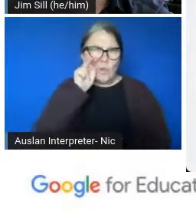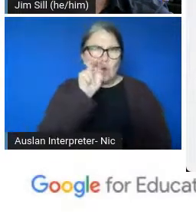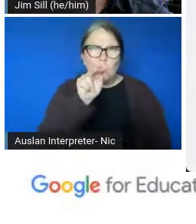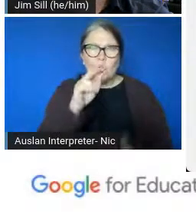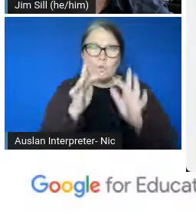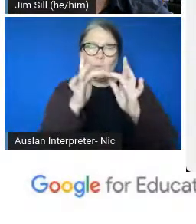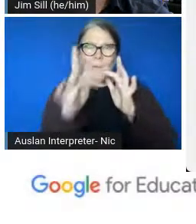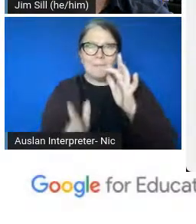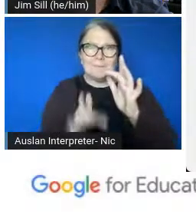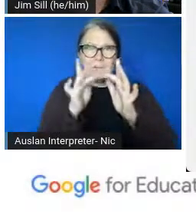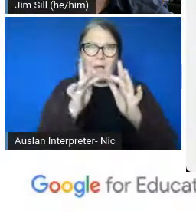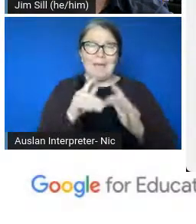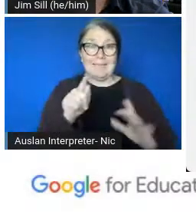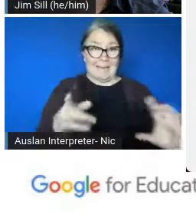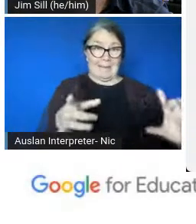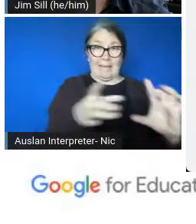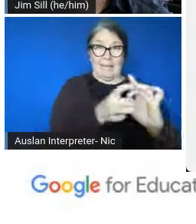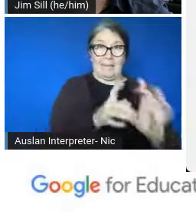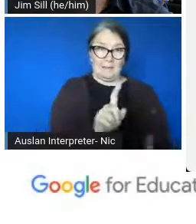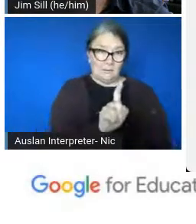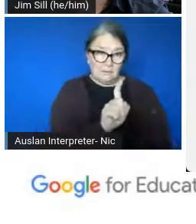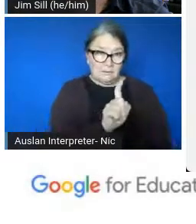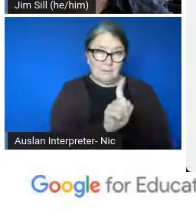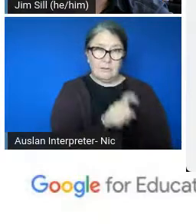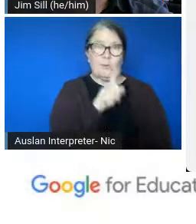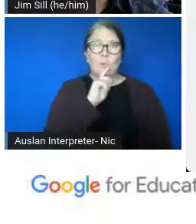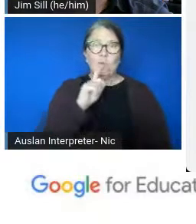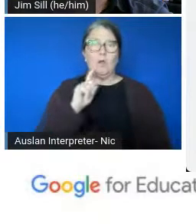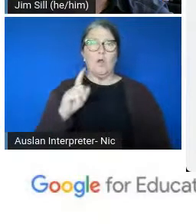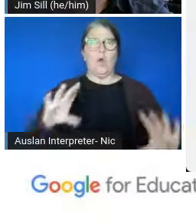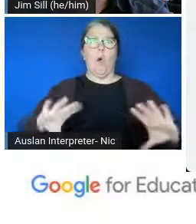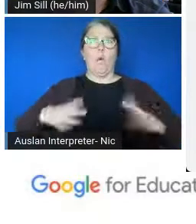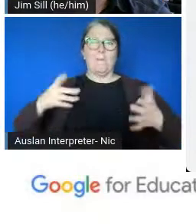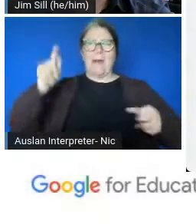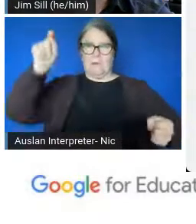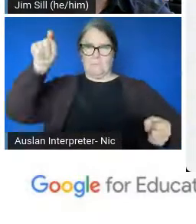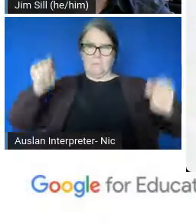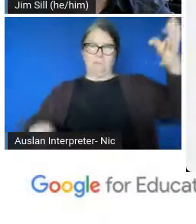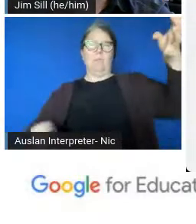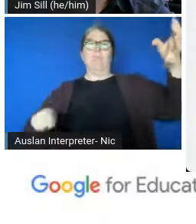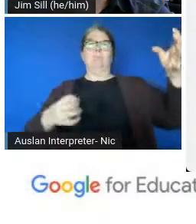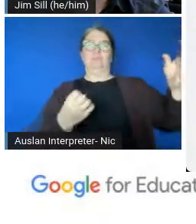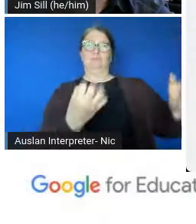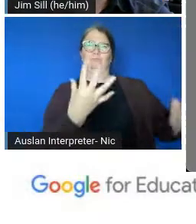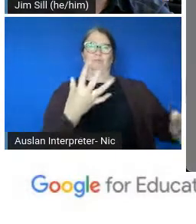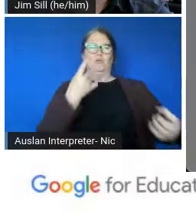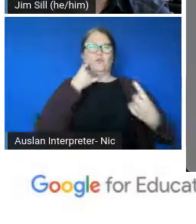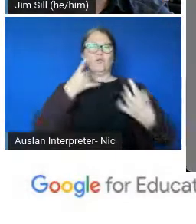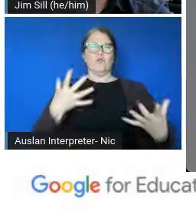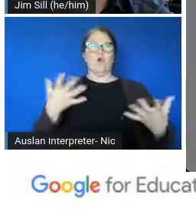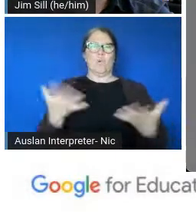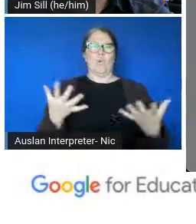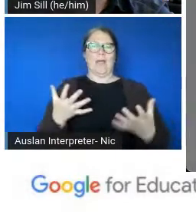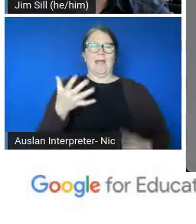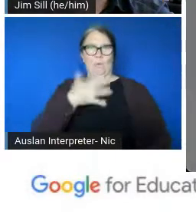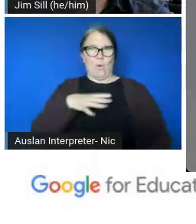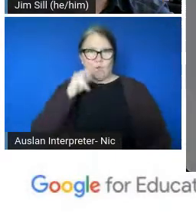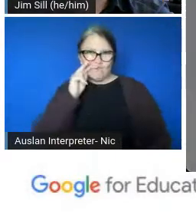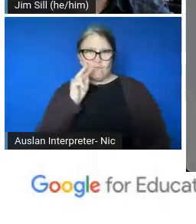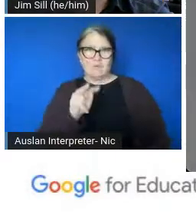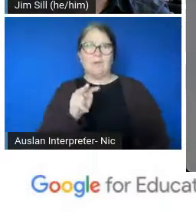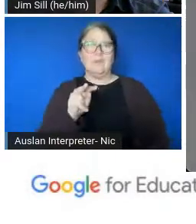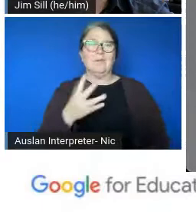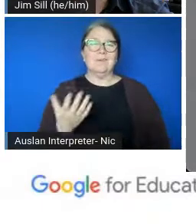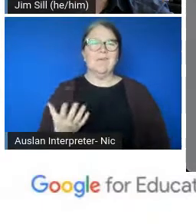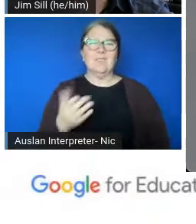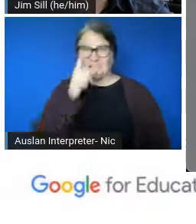on that link, it'll scroll down to the page to where you want it to go. You can put buttons in there.